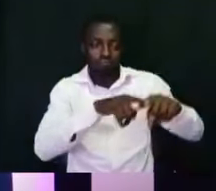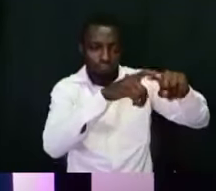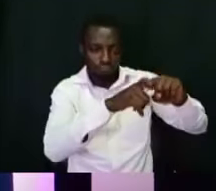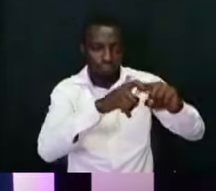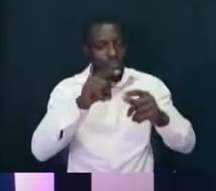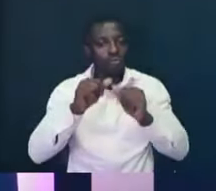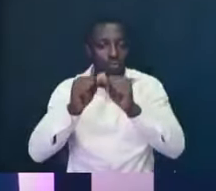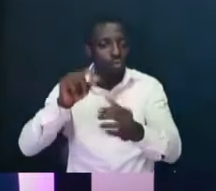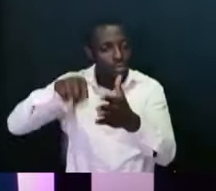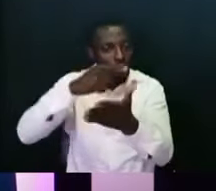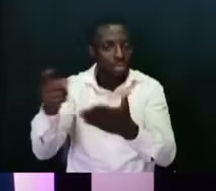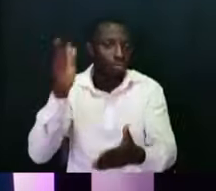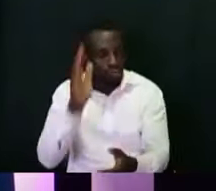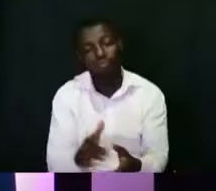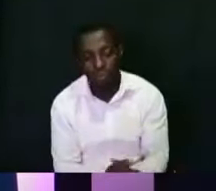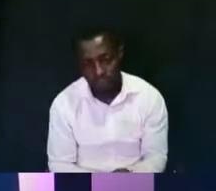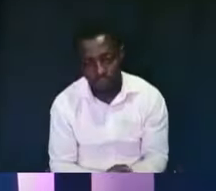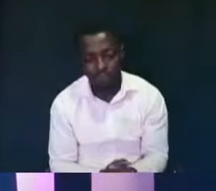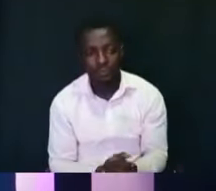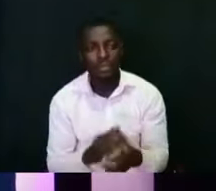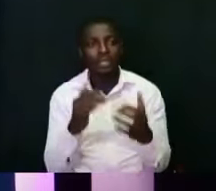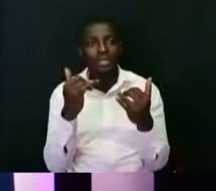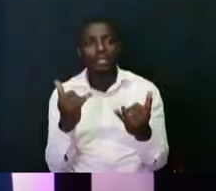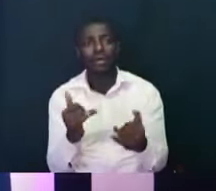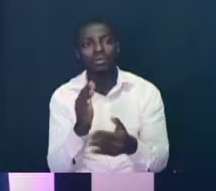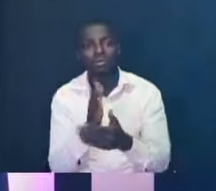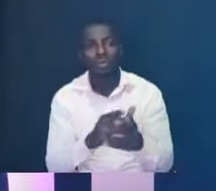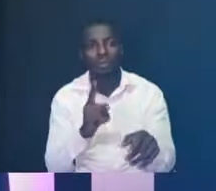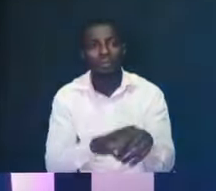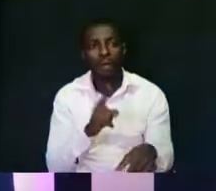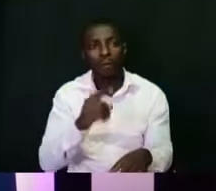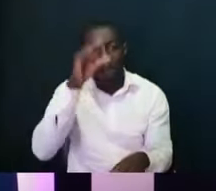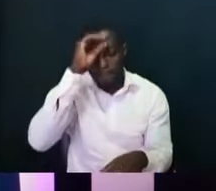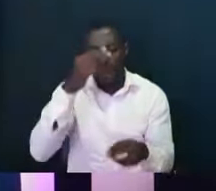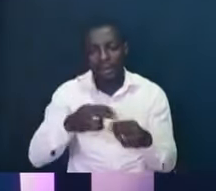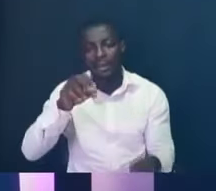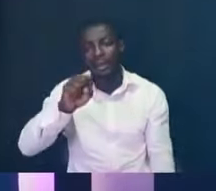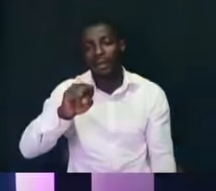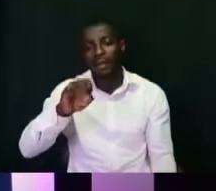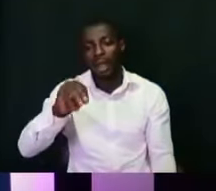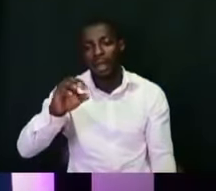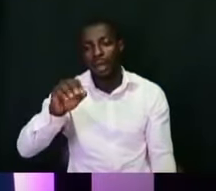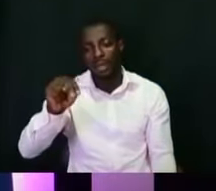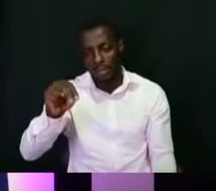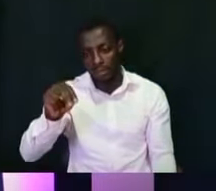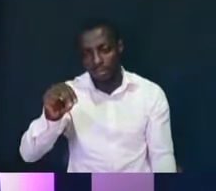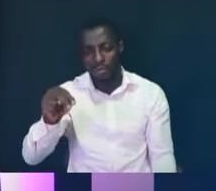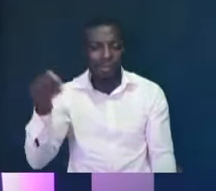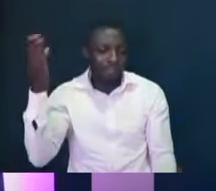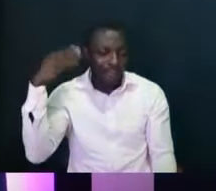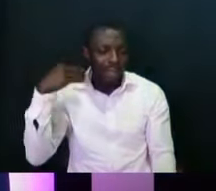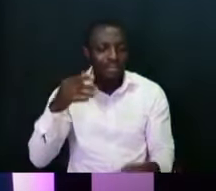Now, for some time, a man named Simon had practiced sorcery in the city. Now, maybe I'll this